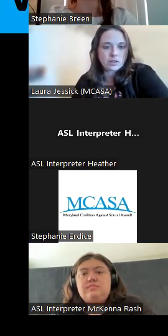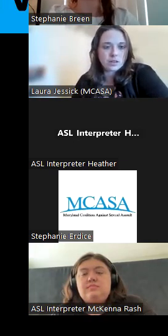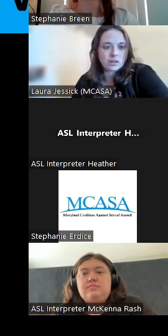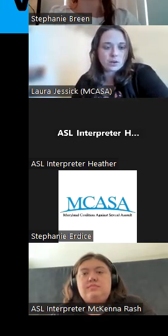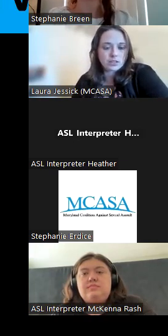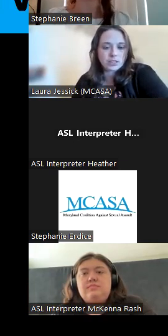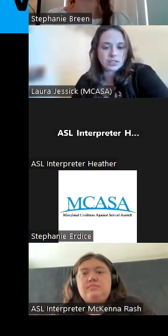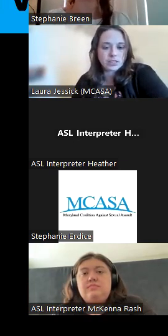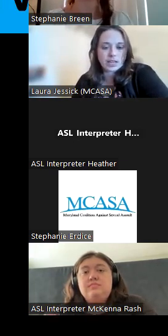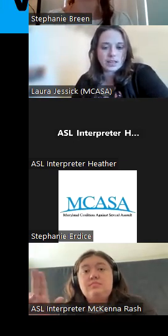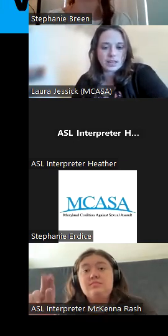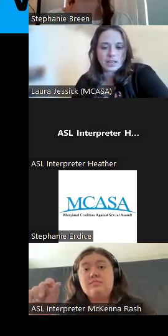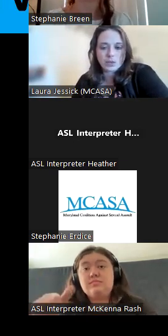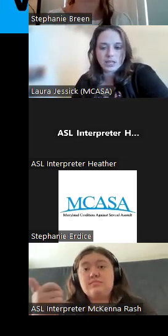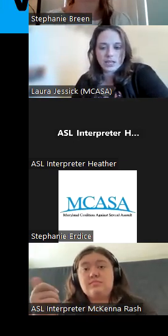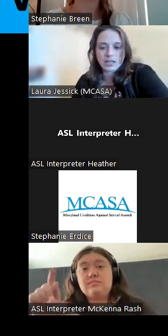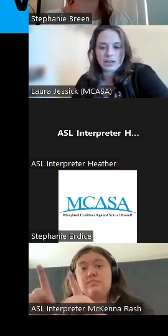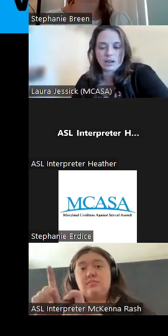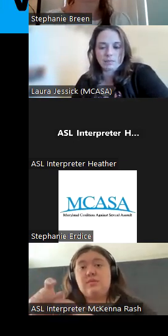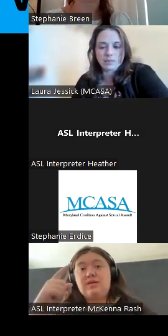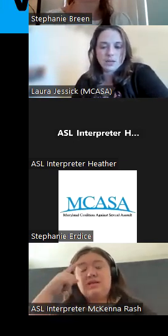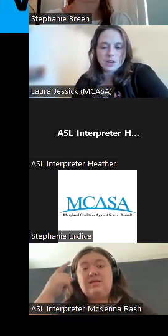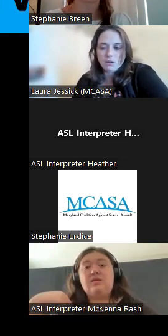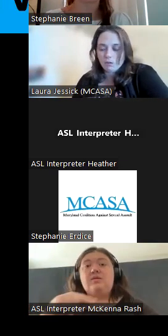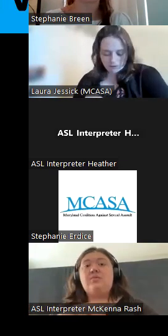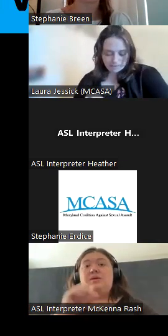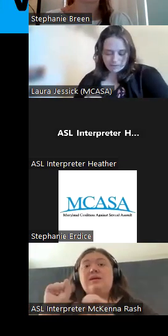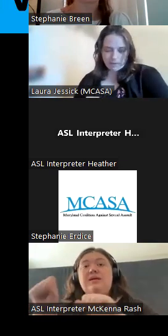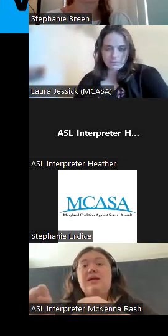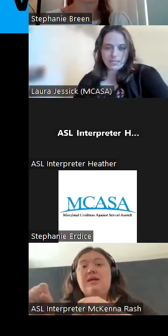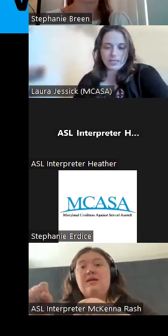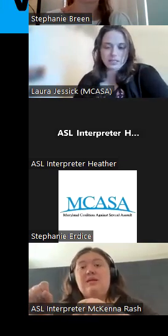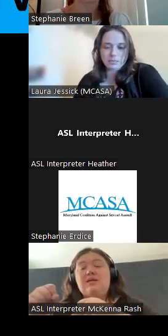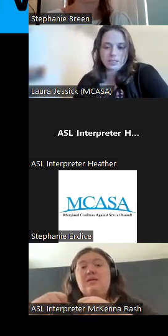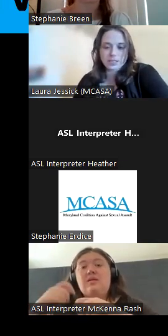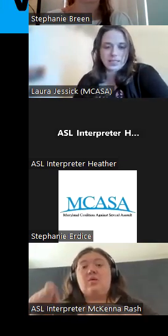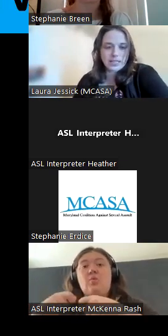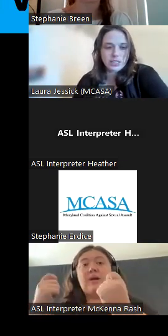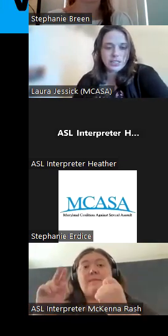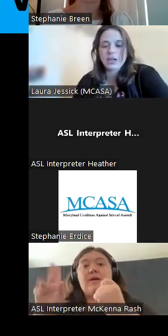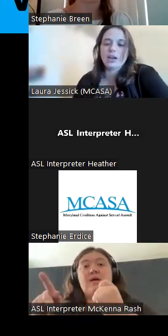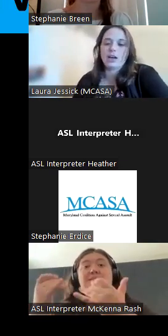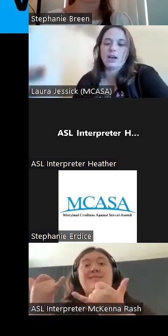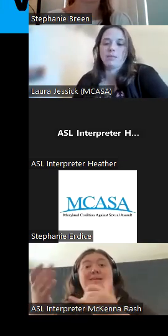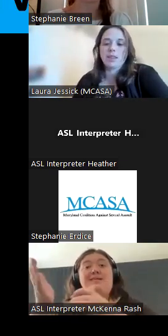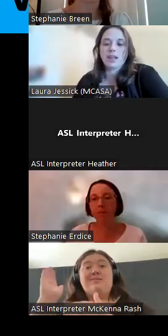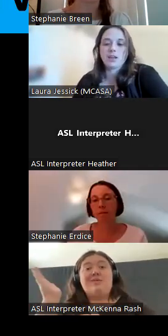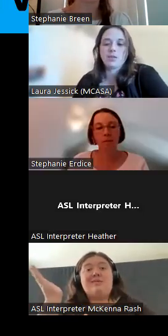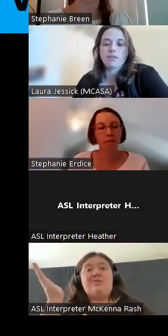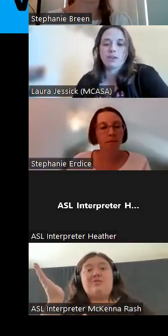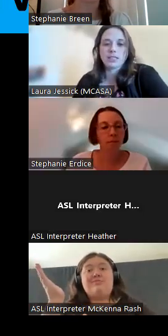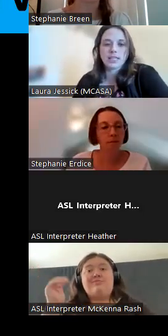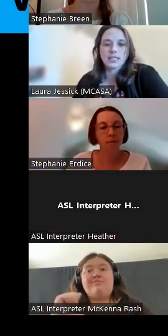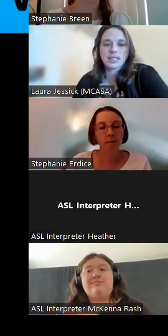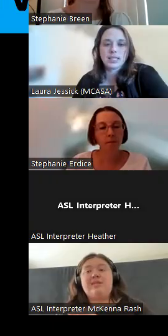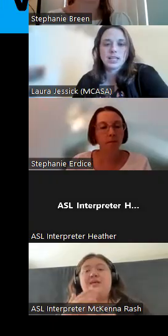There's no other questions. I think we can wrap up today's presentation. Thank